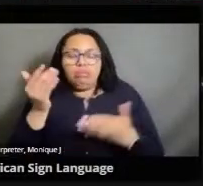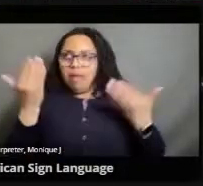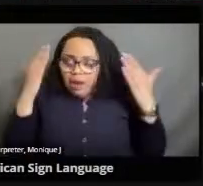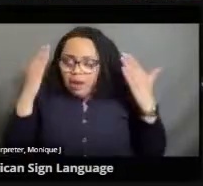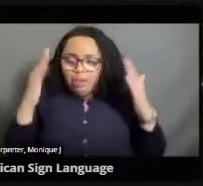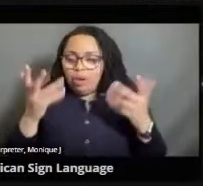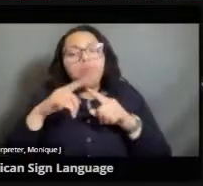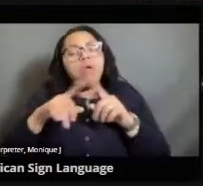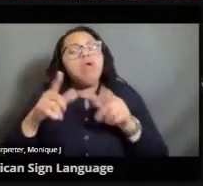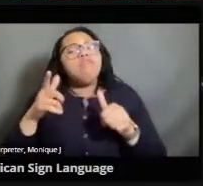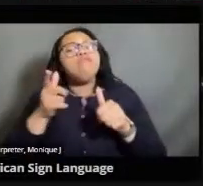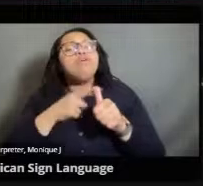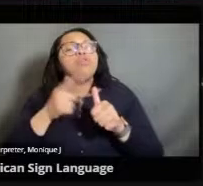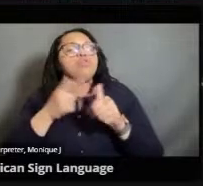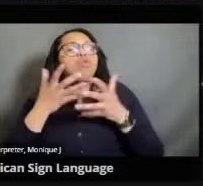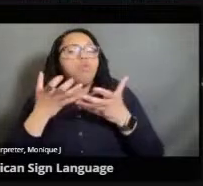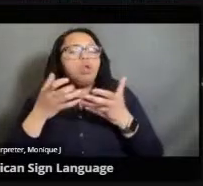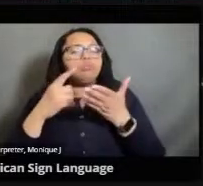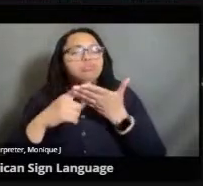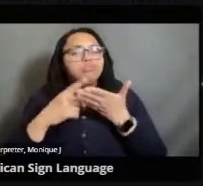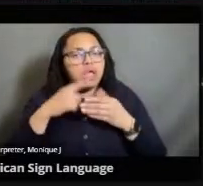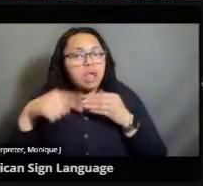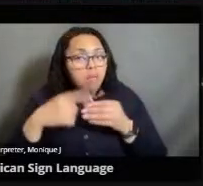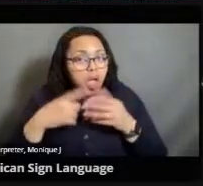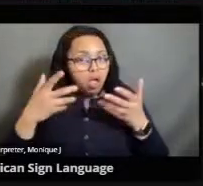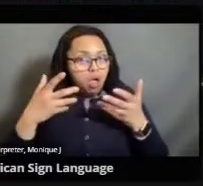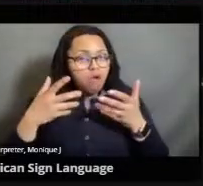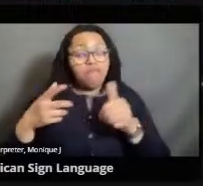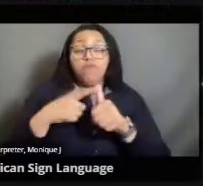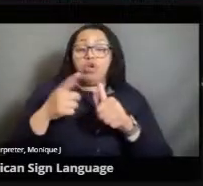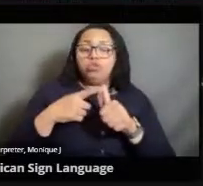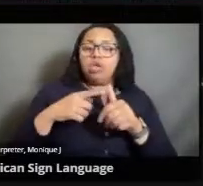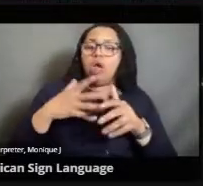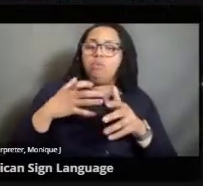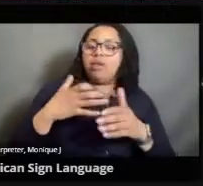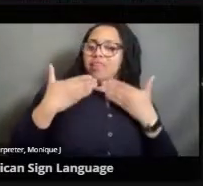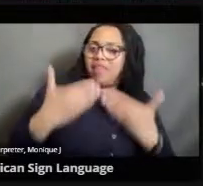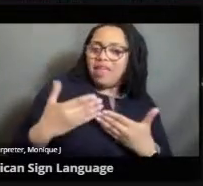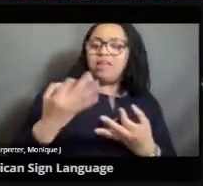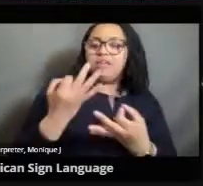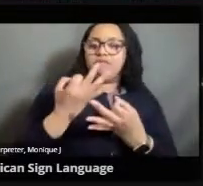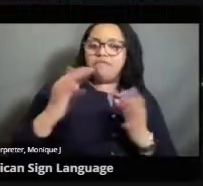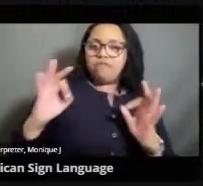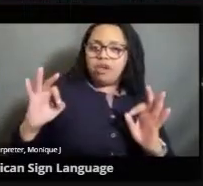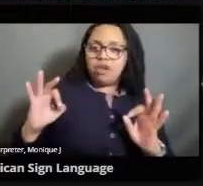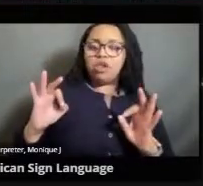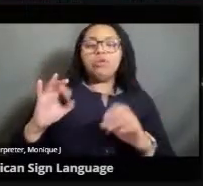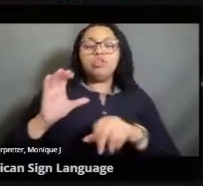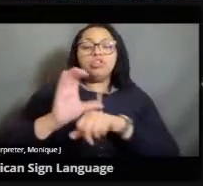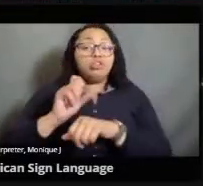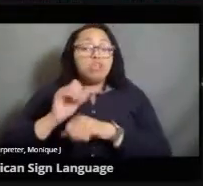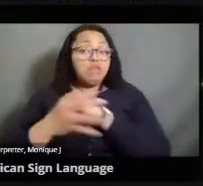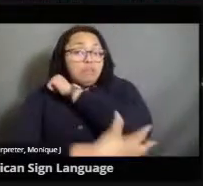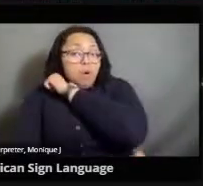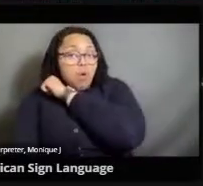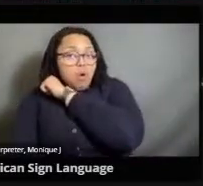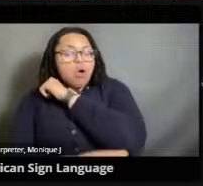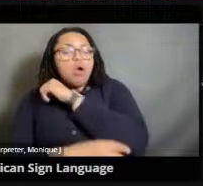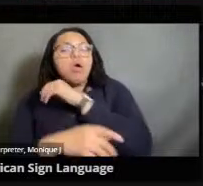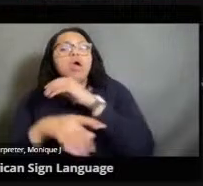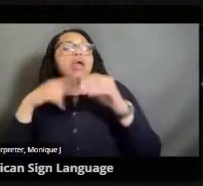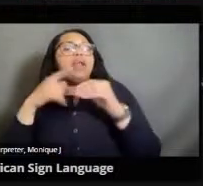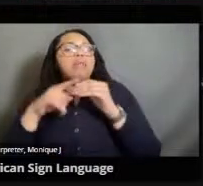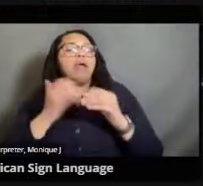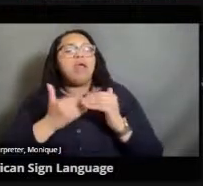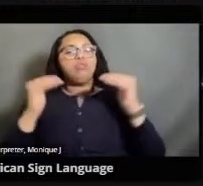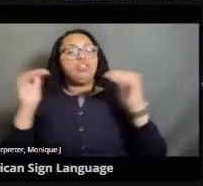But I first want to start by thanking Freedom Church of the Poor and Adalah Justice Project